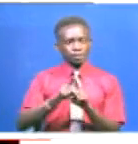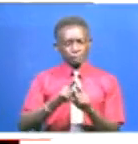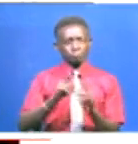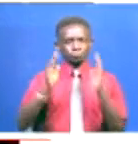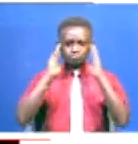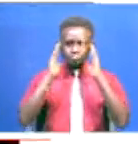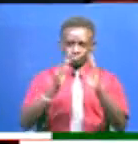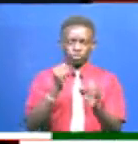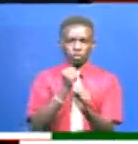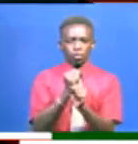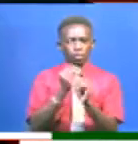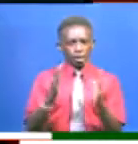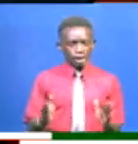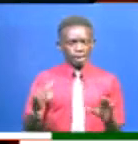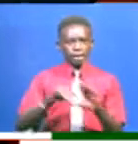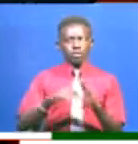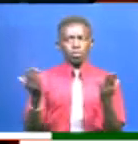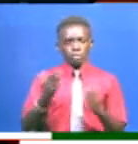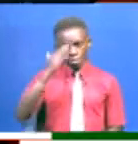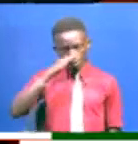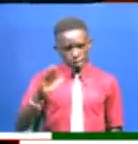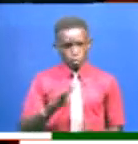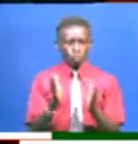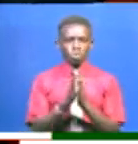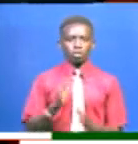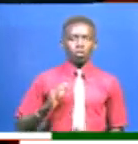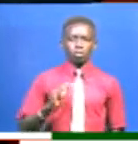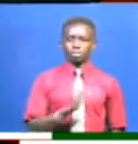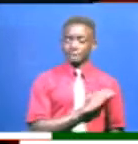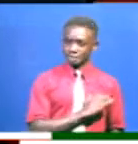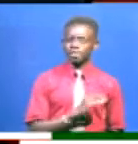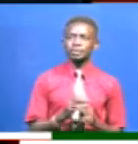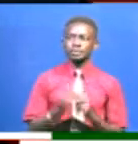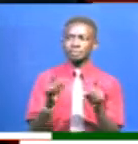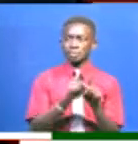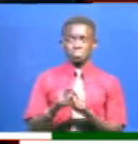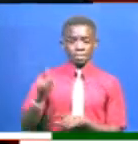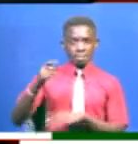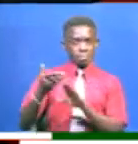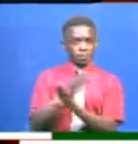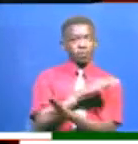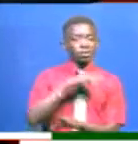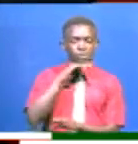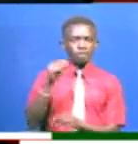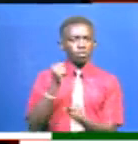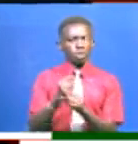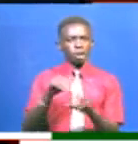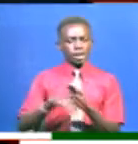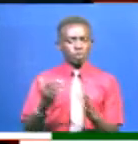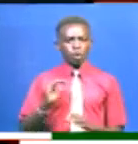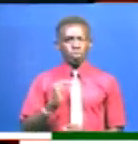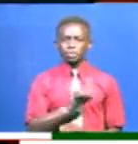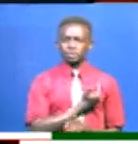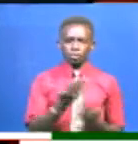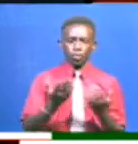the committees. Until his demise, Maalim served as a member of the National Assembly Standing Committee on Trade, Investments